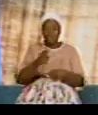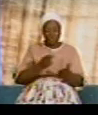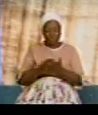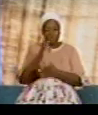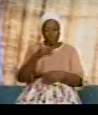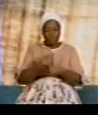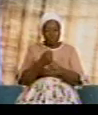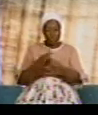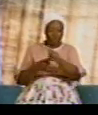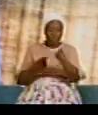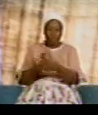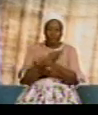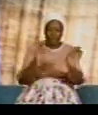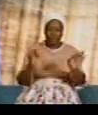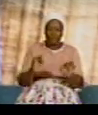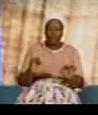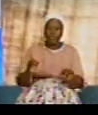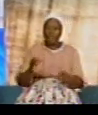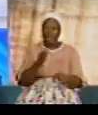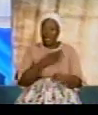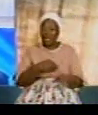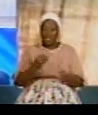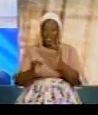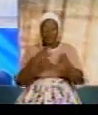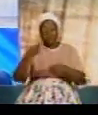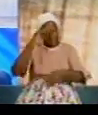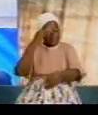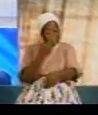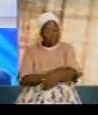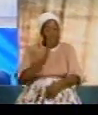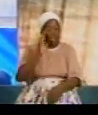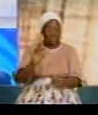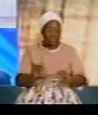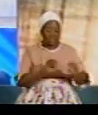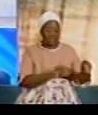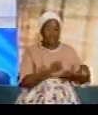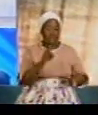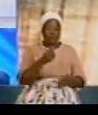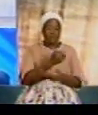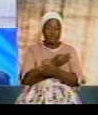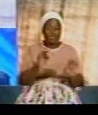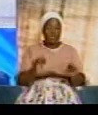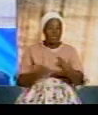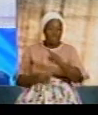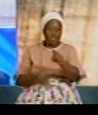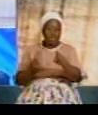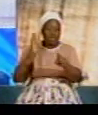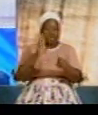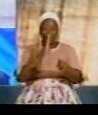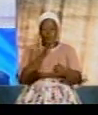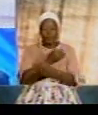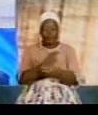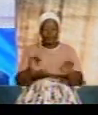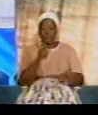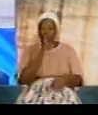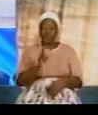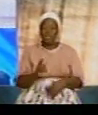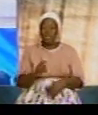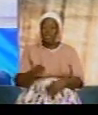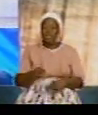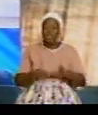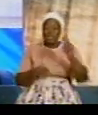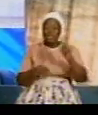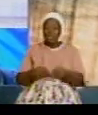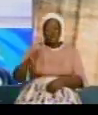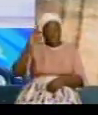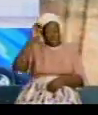you free. And if the Son shall set you free, ye shall be free indeed. He